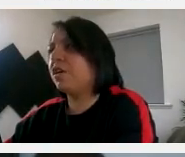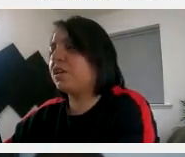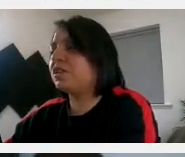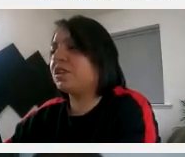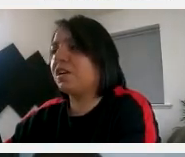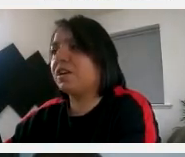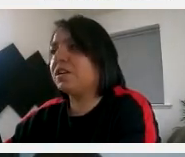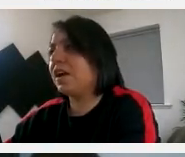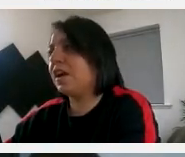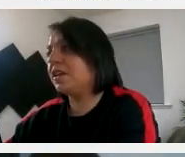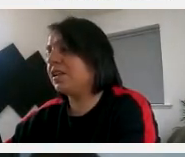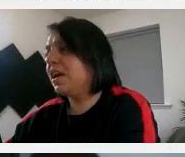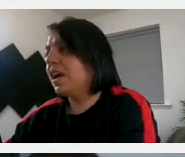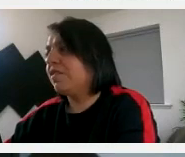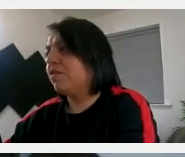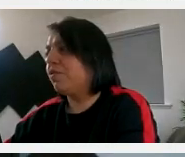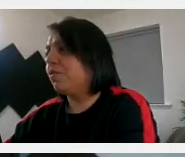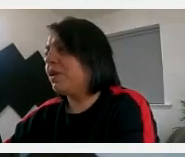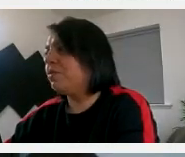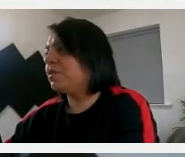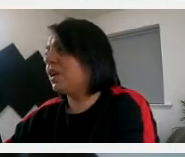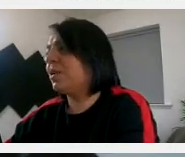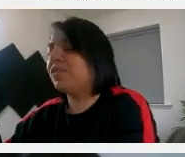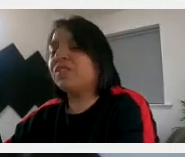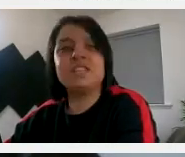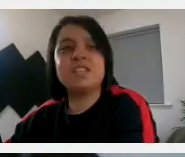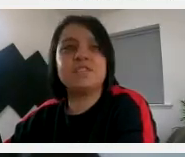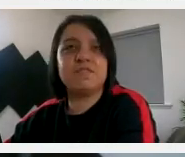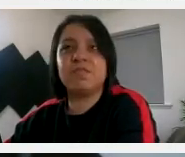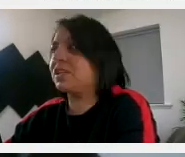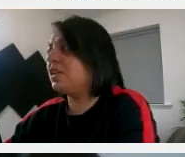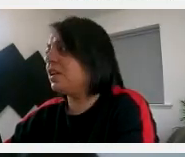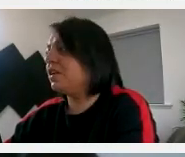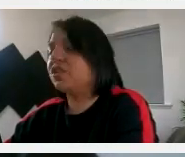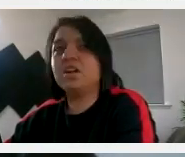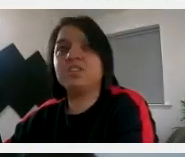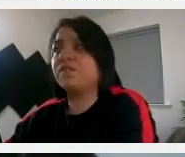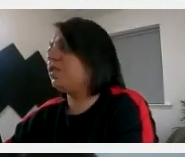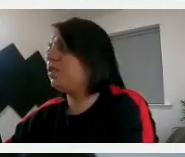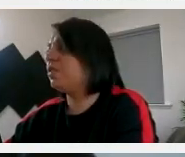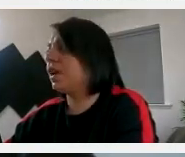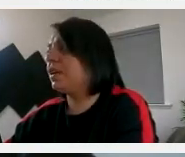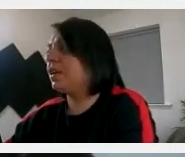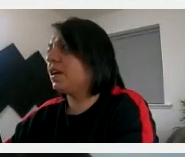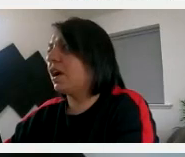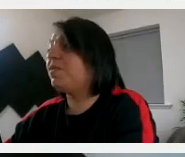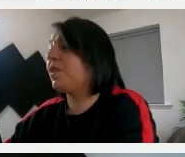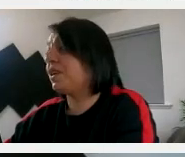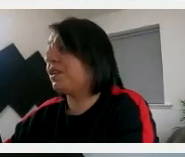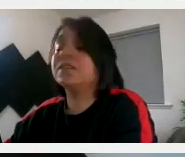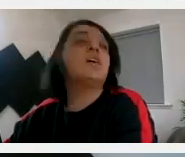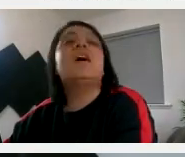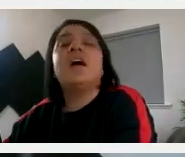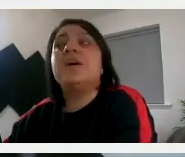Northern Ireland, Scotland, and for Wales, and about 37 to 40 dialects for the UK, for